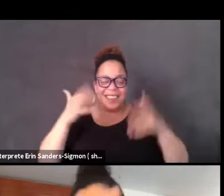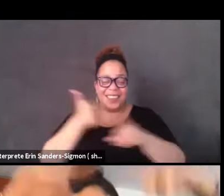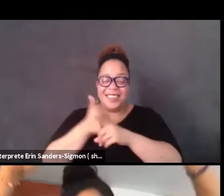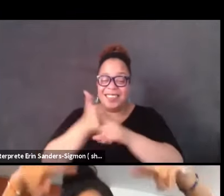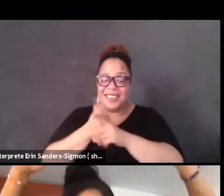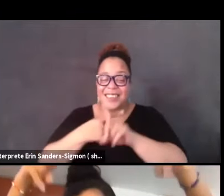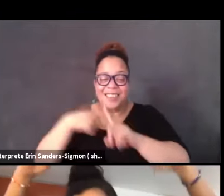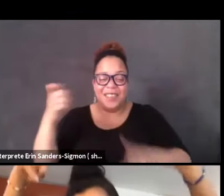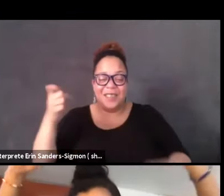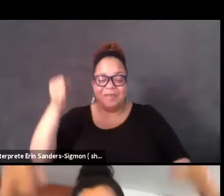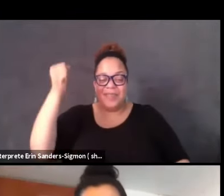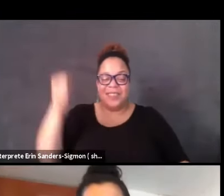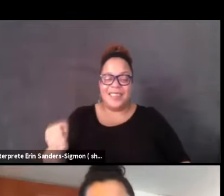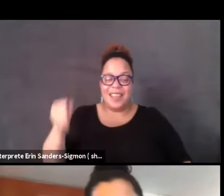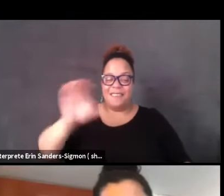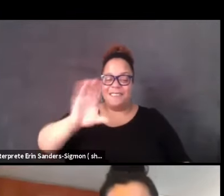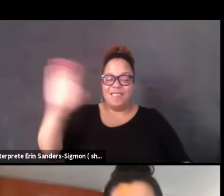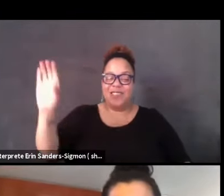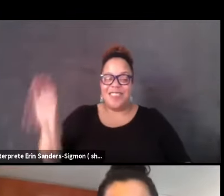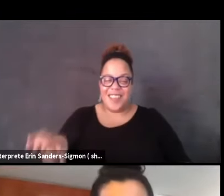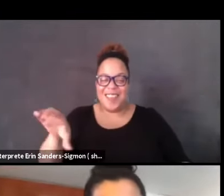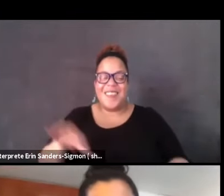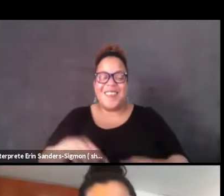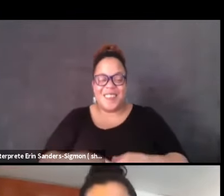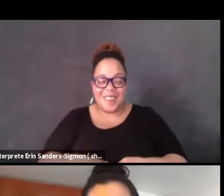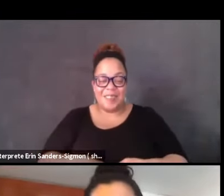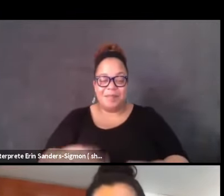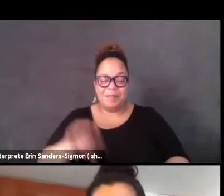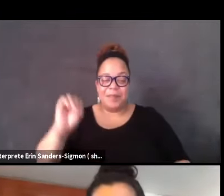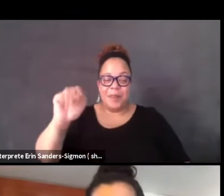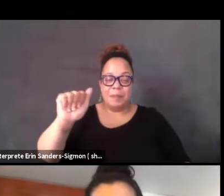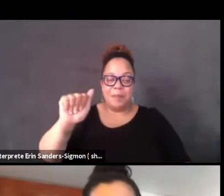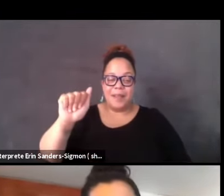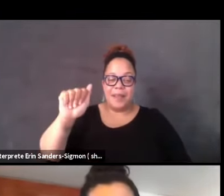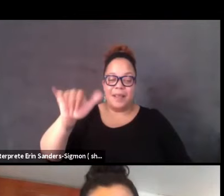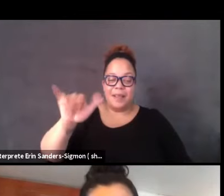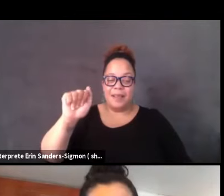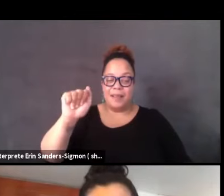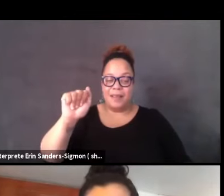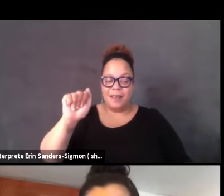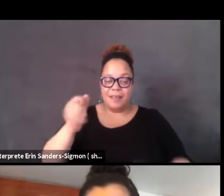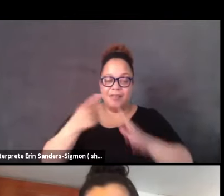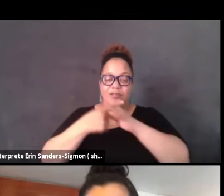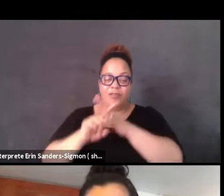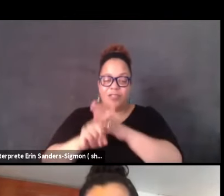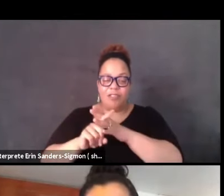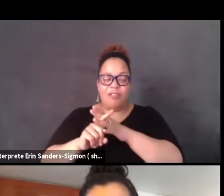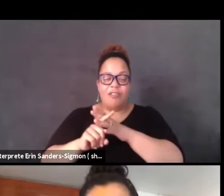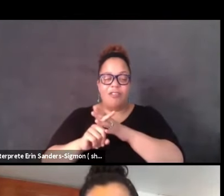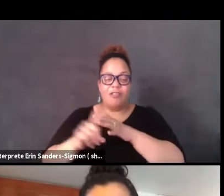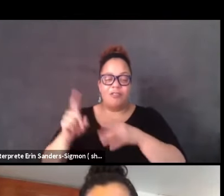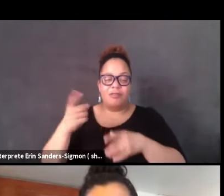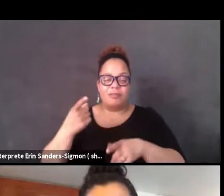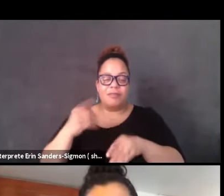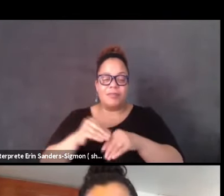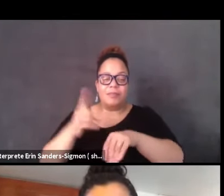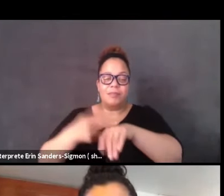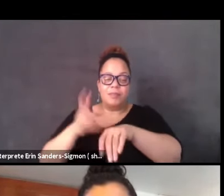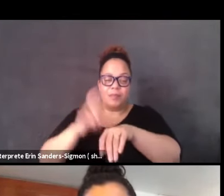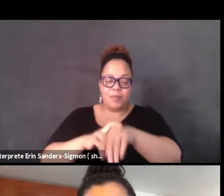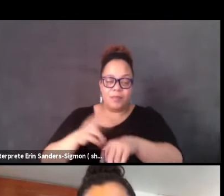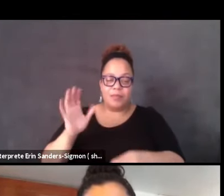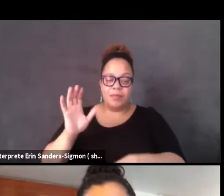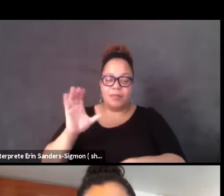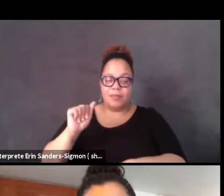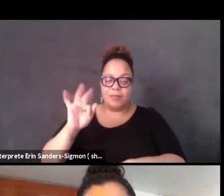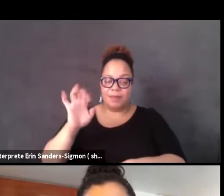Chicago, Maida got her start at the New York City's legendary New Yorican Poets Cafe, where she was the 2001 Grand Slam